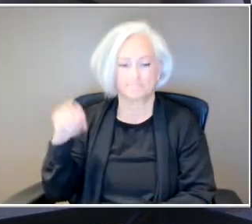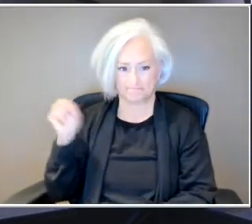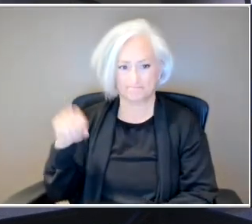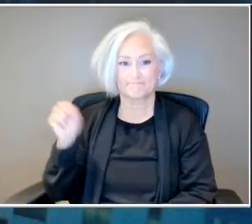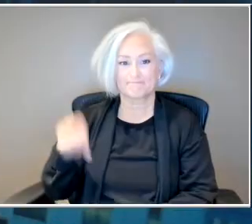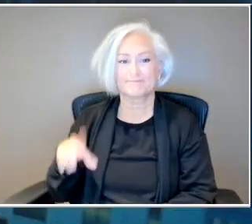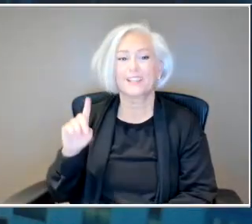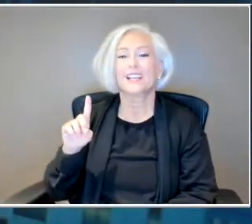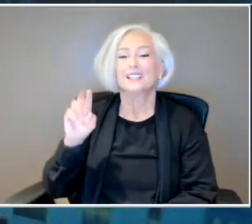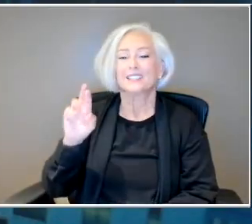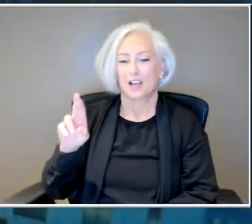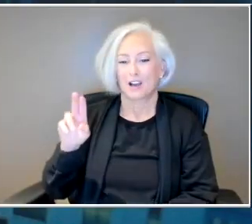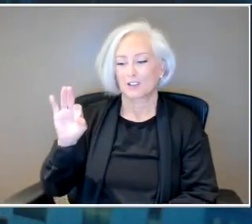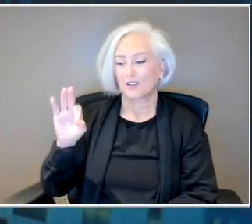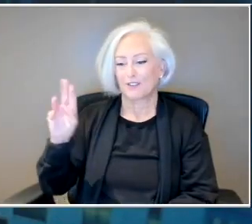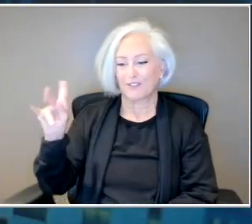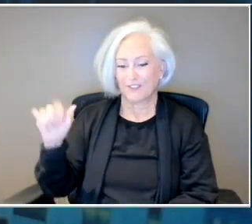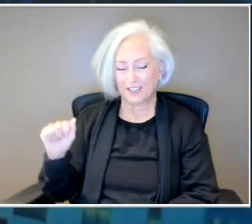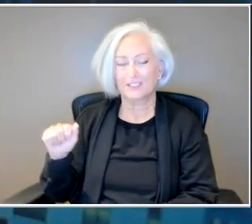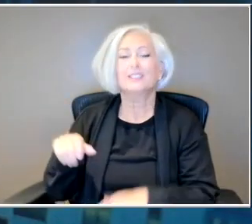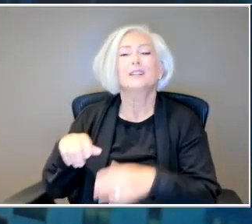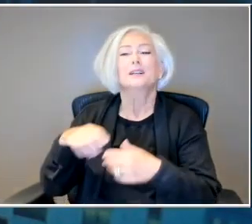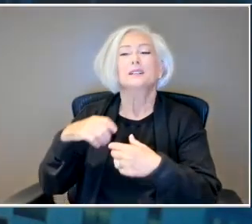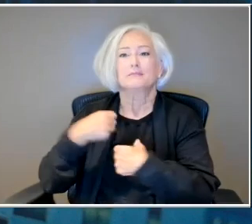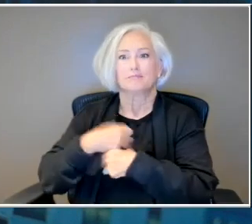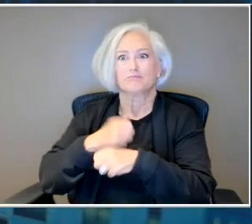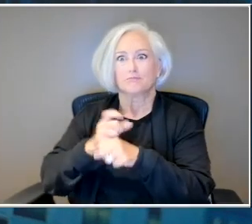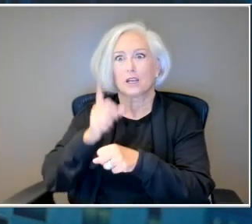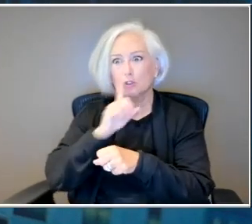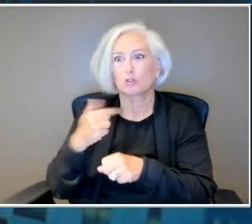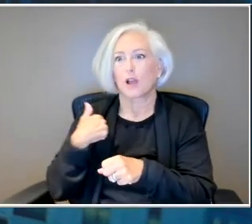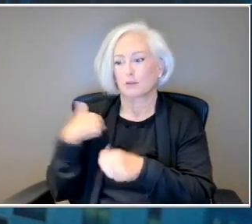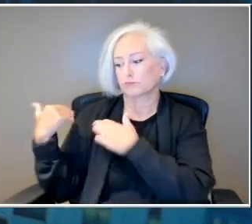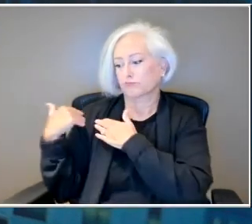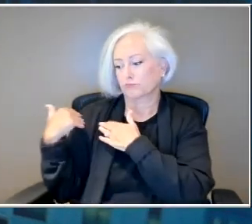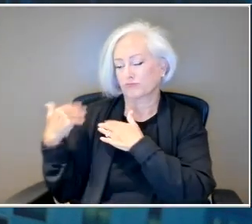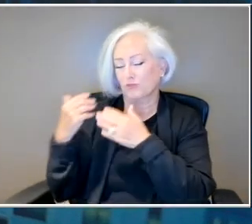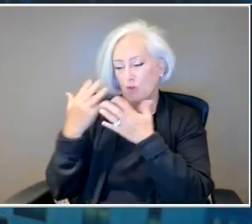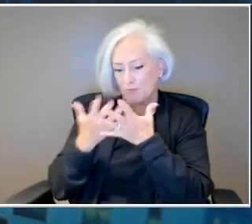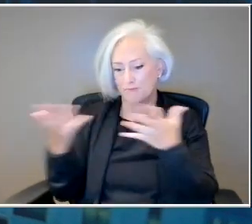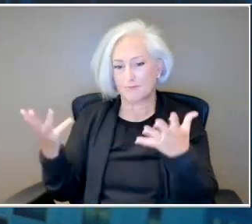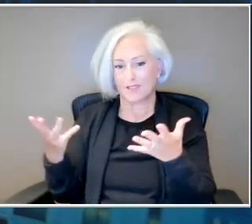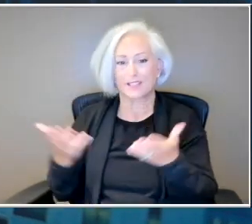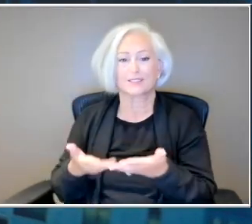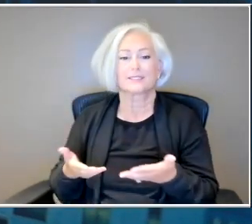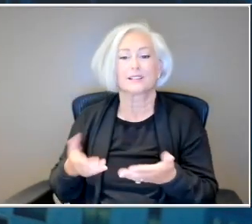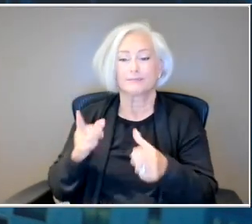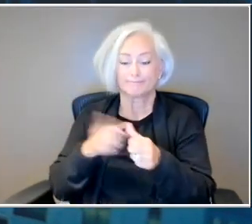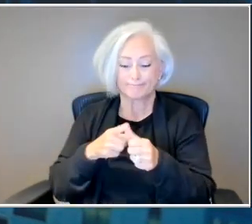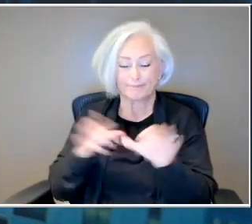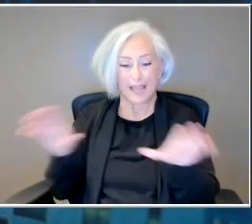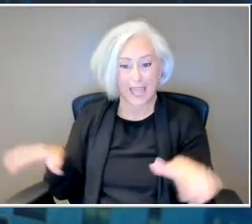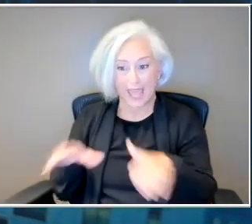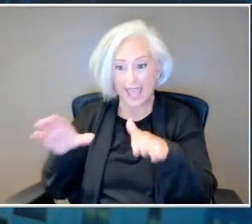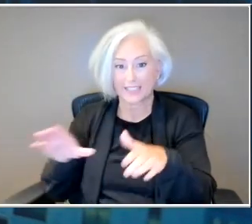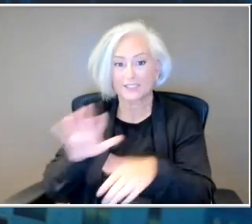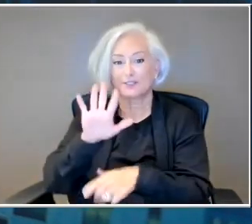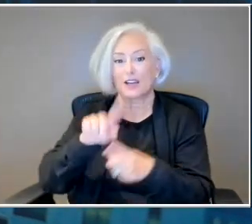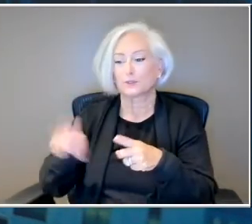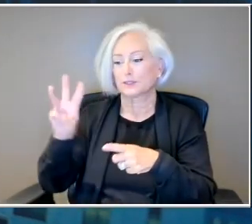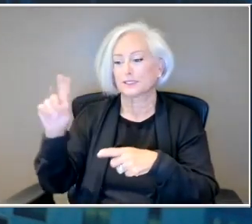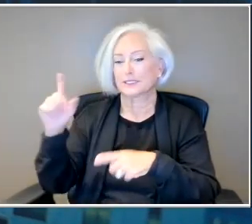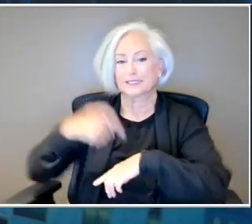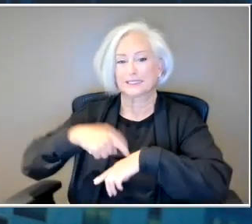Finkel making me accountable for a lot of changes, just much more active, walking 5 or 6 times a week.